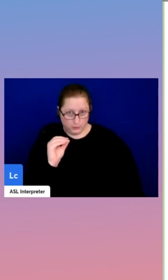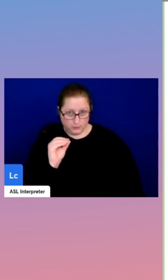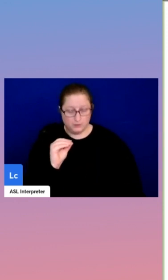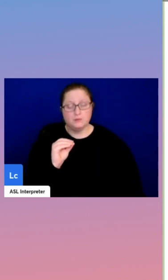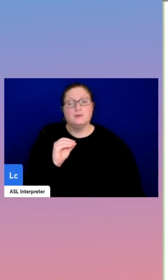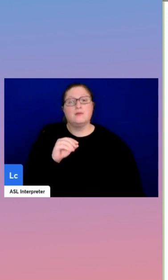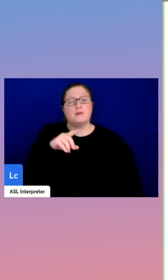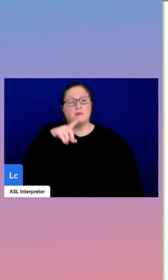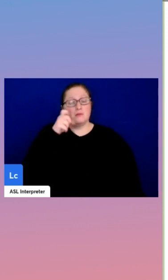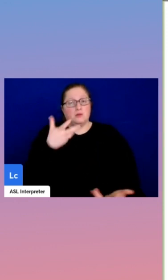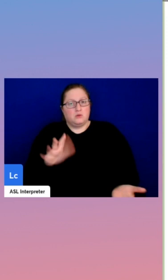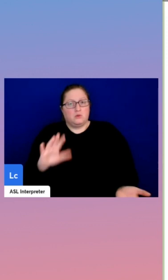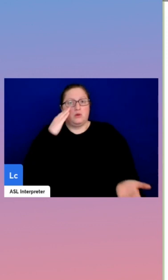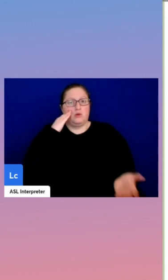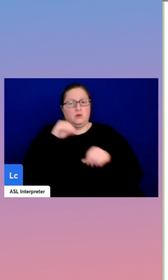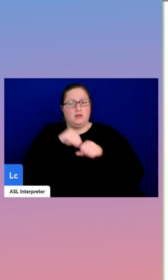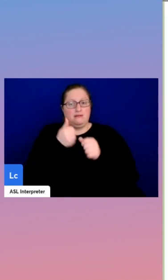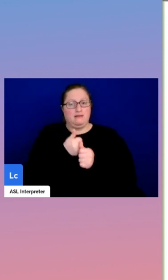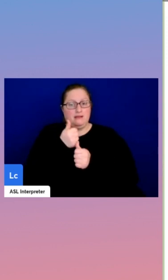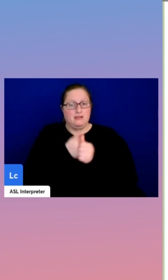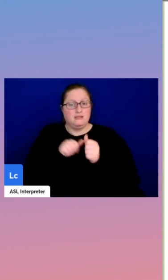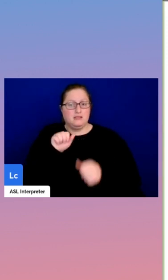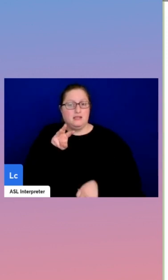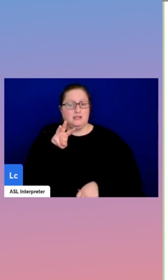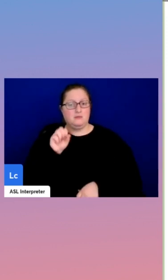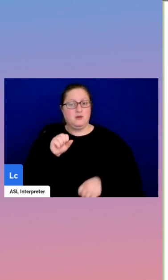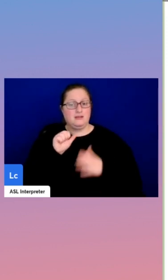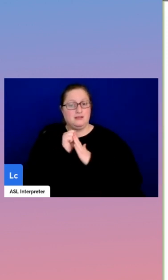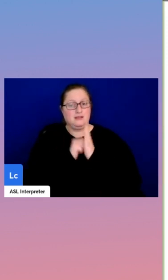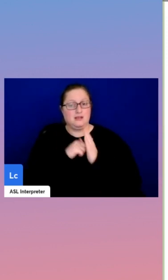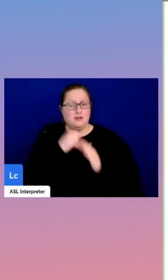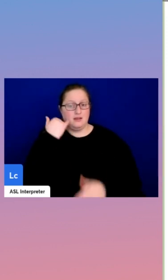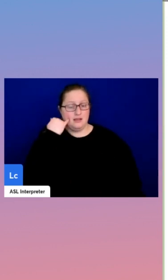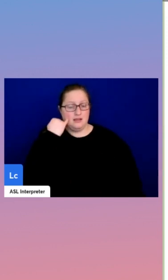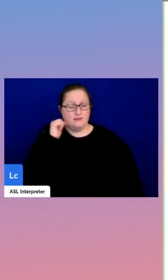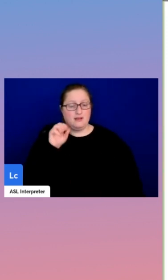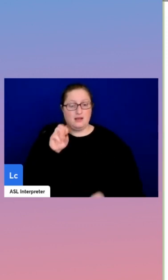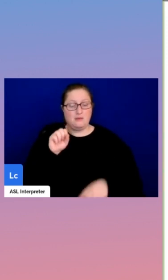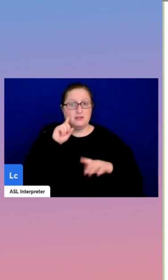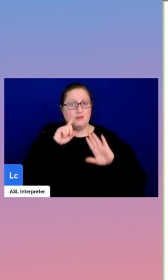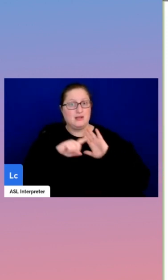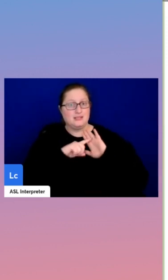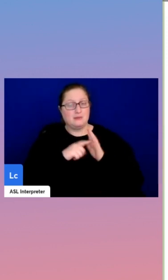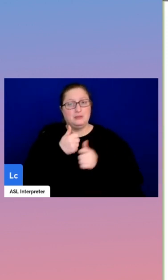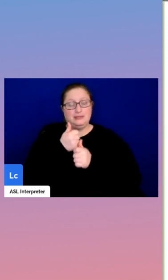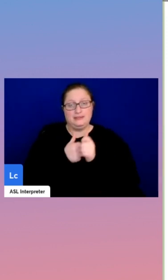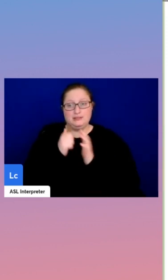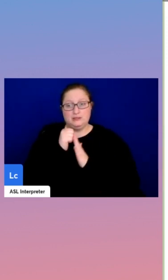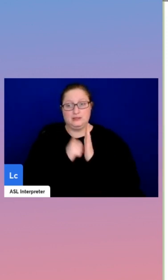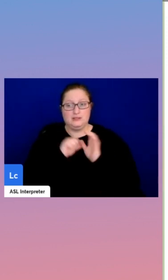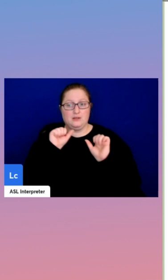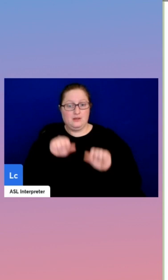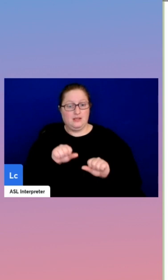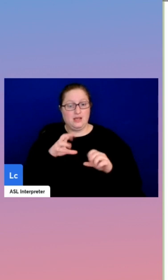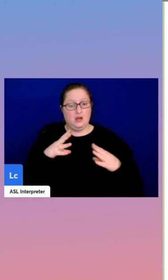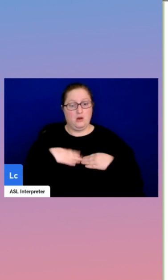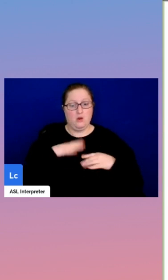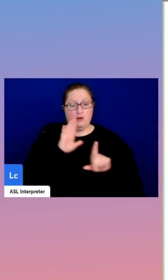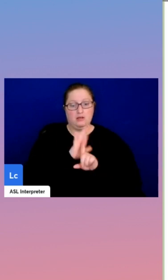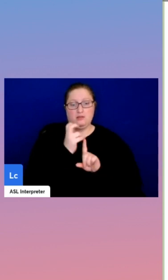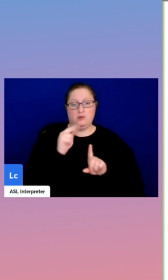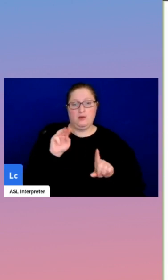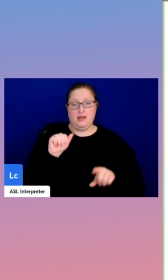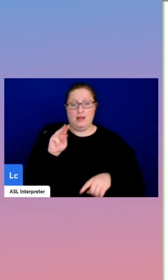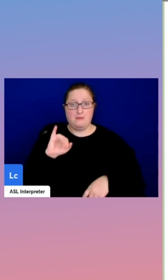as you know, in each AWS account, if we take AWS just as an example, each account can own its own AMIs. So if you don't